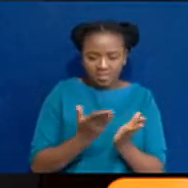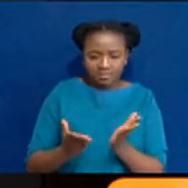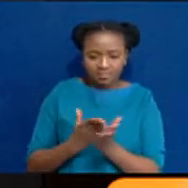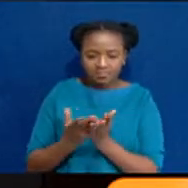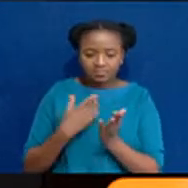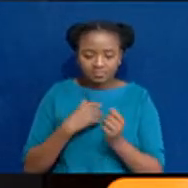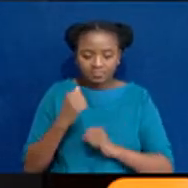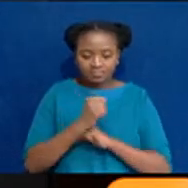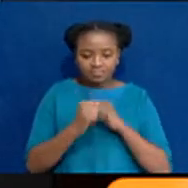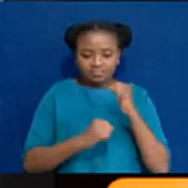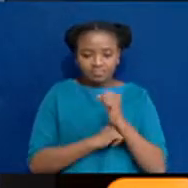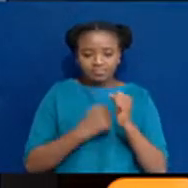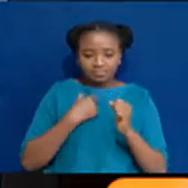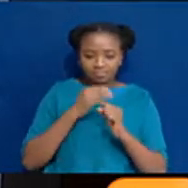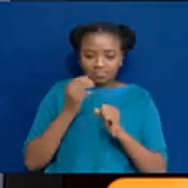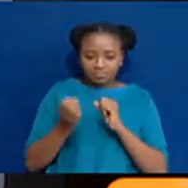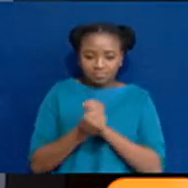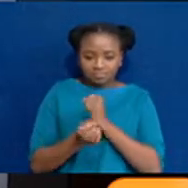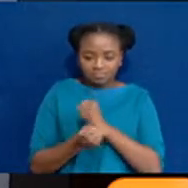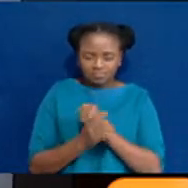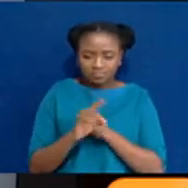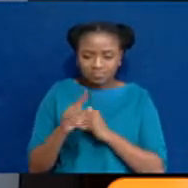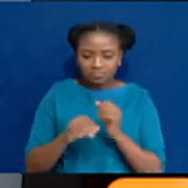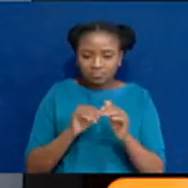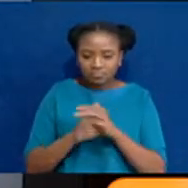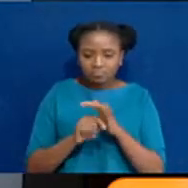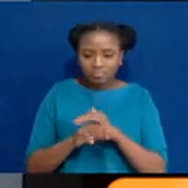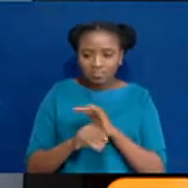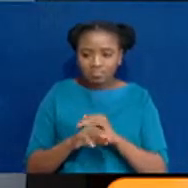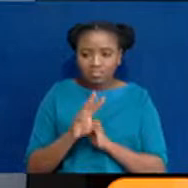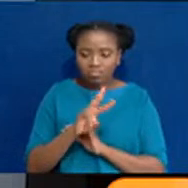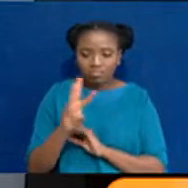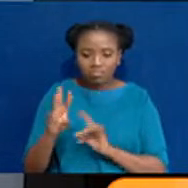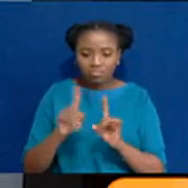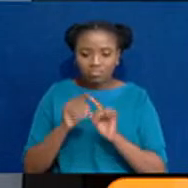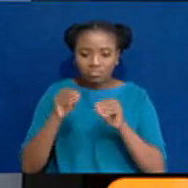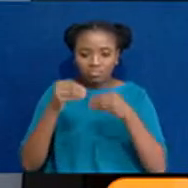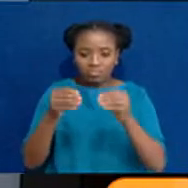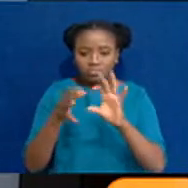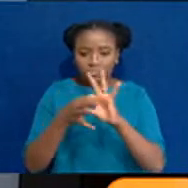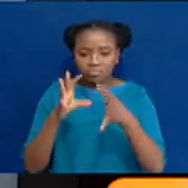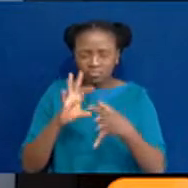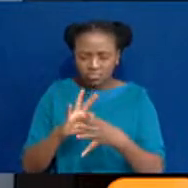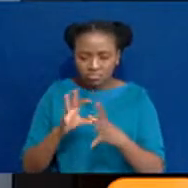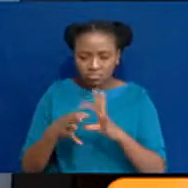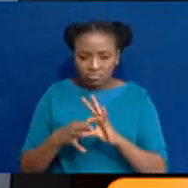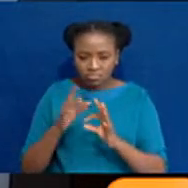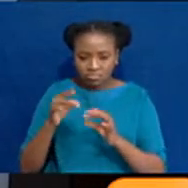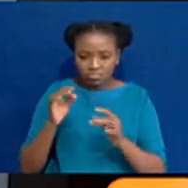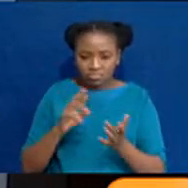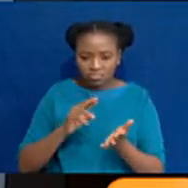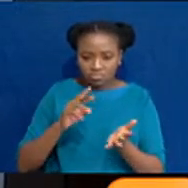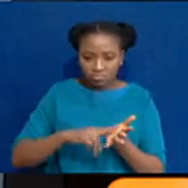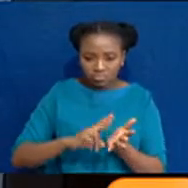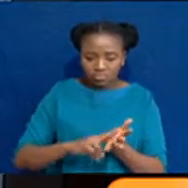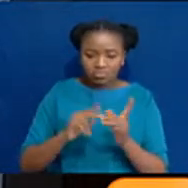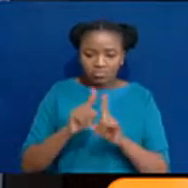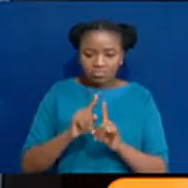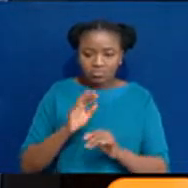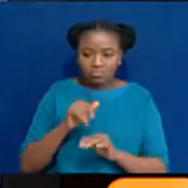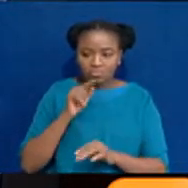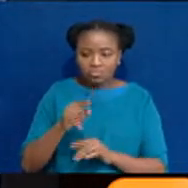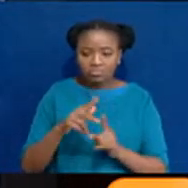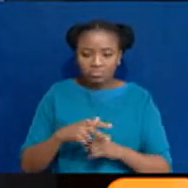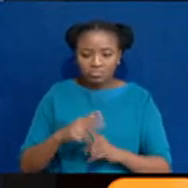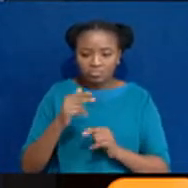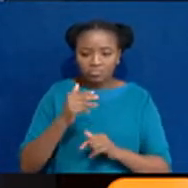now those students are directed to our portal. You're given a sort of like a magic link, comes into our portal, sign up, then now we start with the